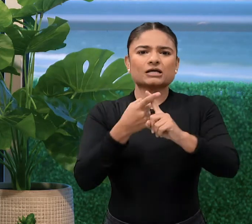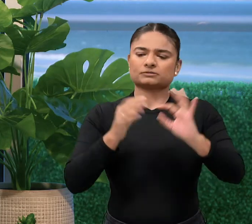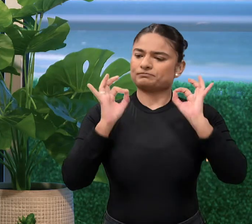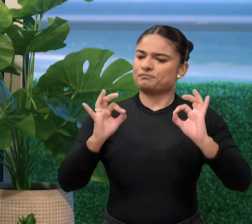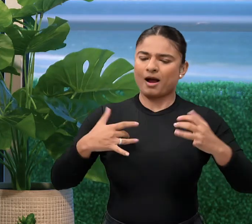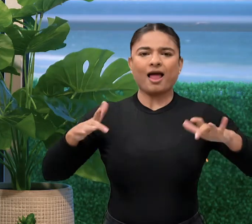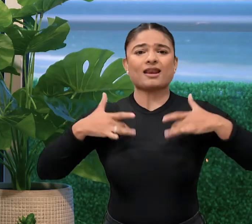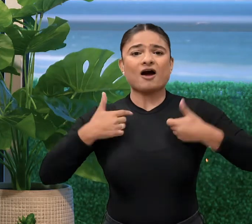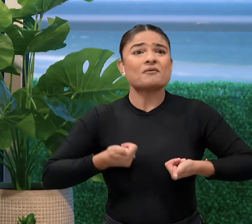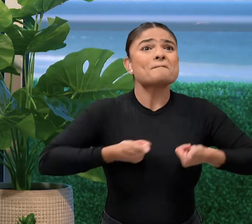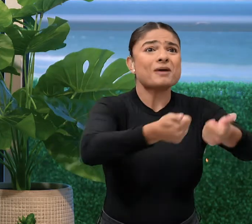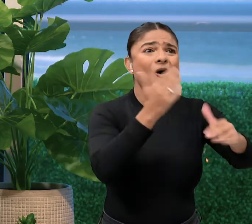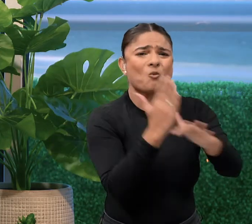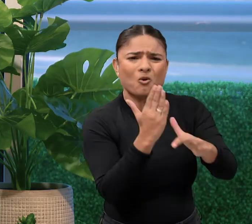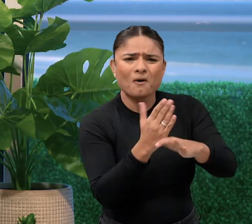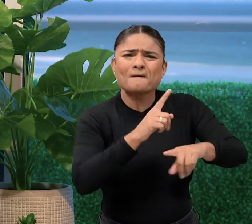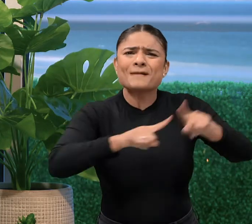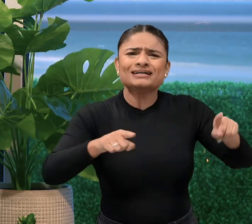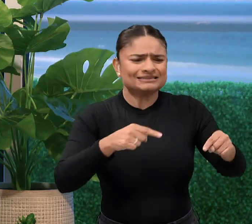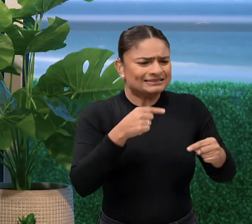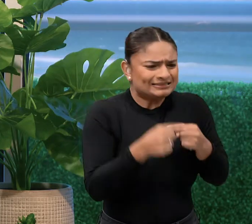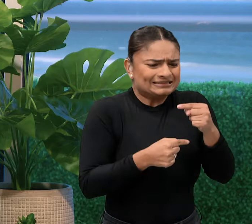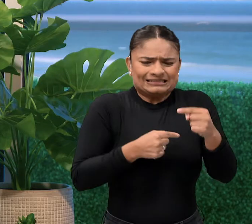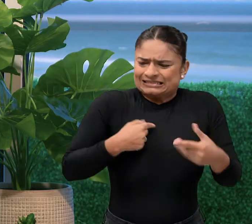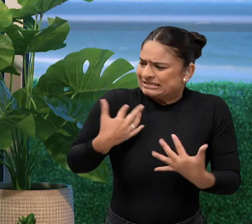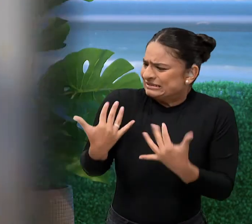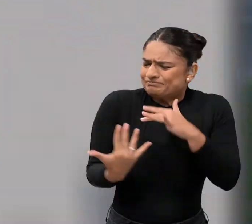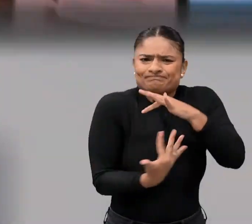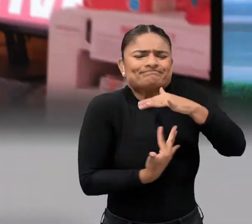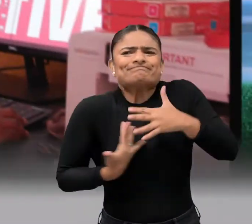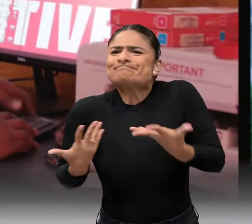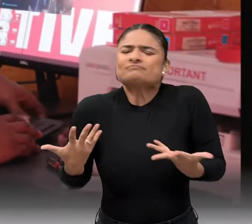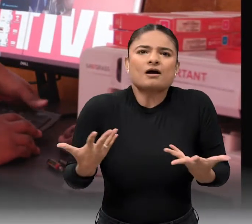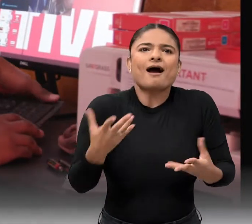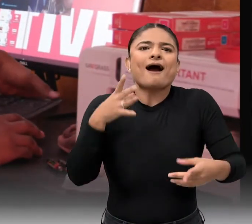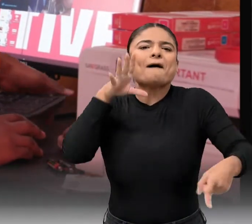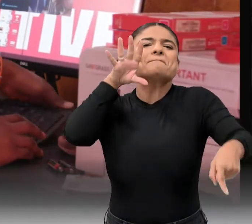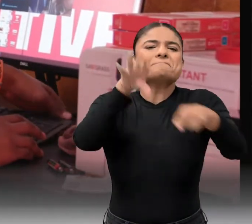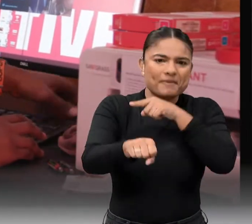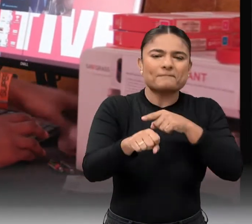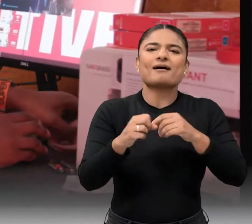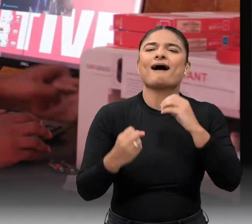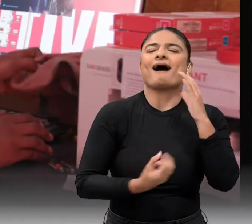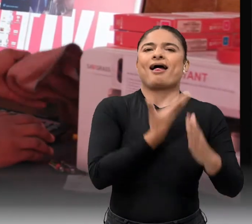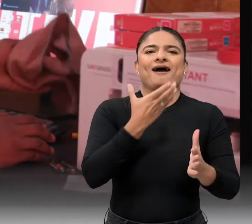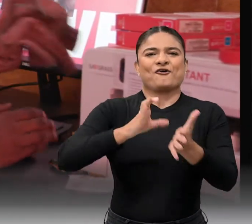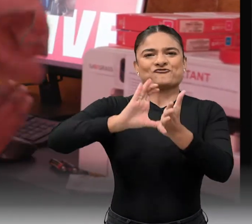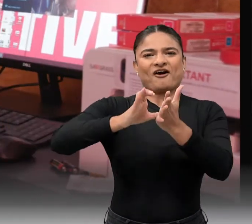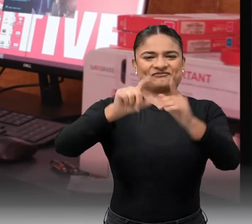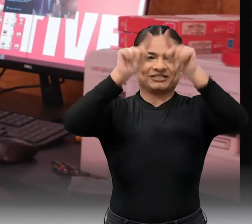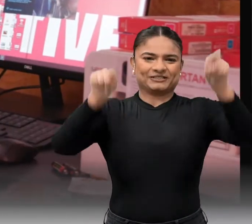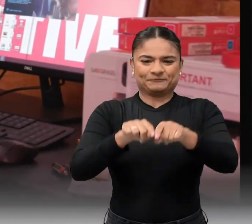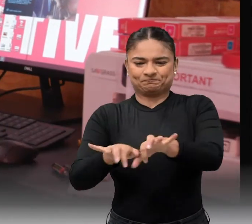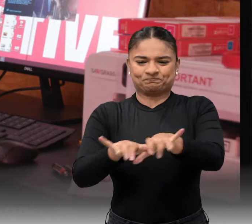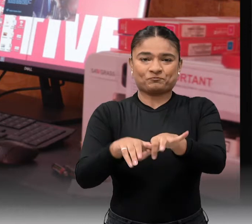survived the accident, he went back to his work, and while still trying to find his passion, he fell in love with graphic design and entrepreneurship